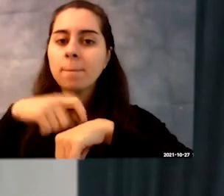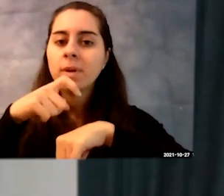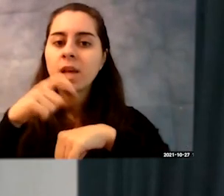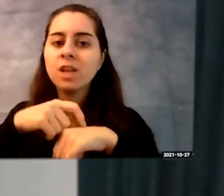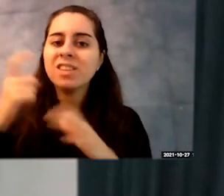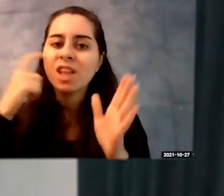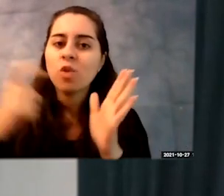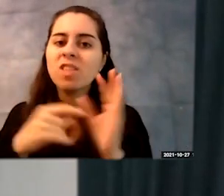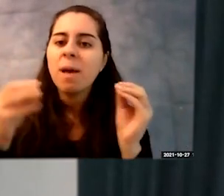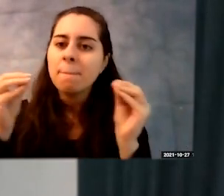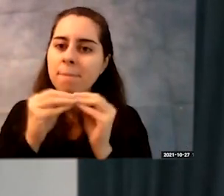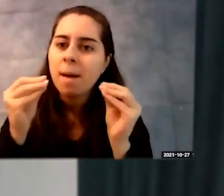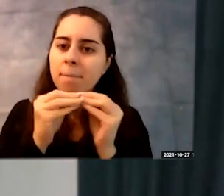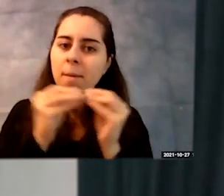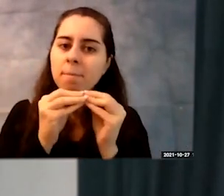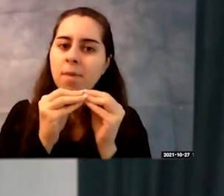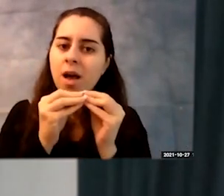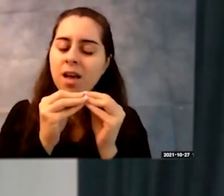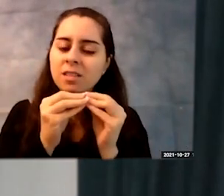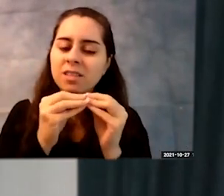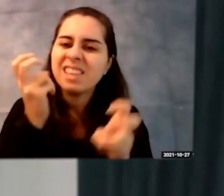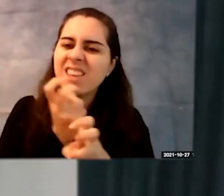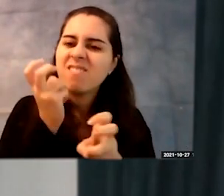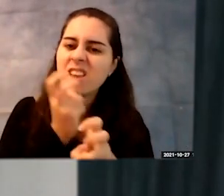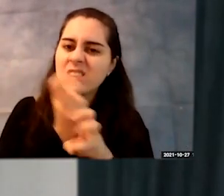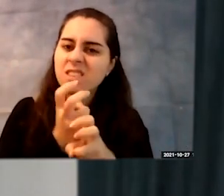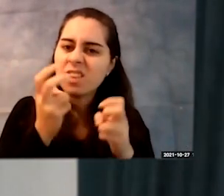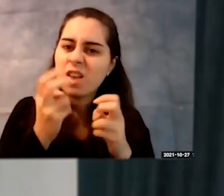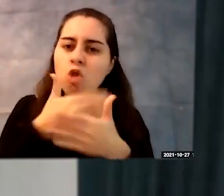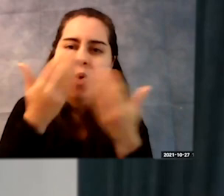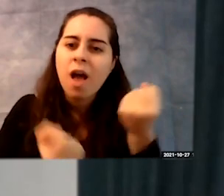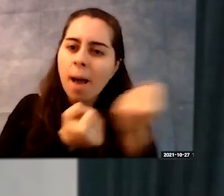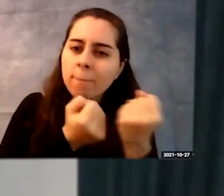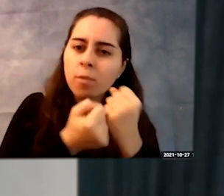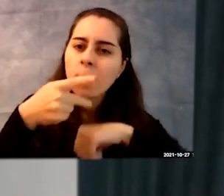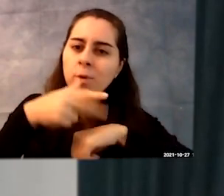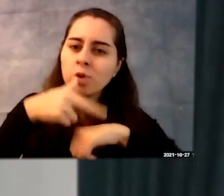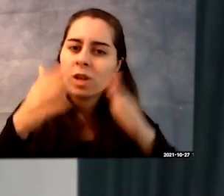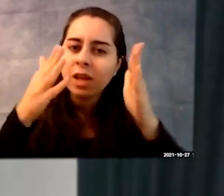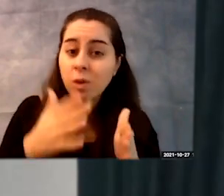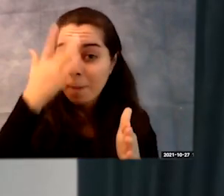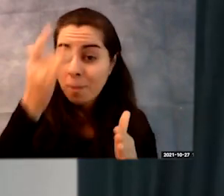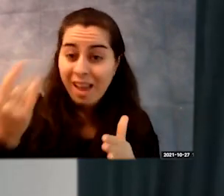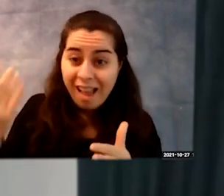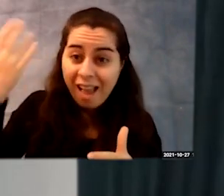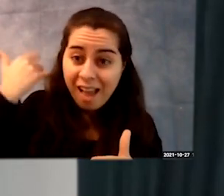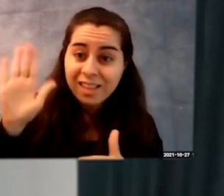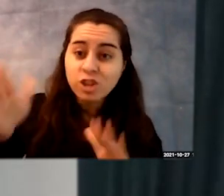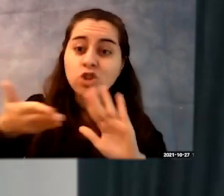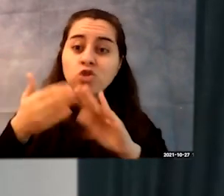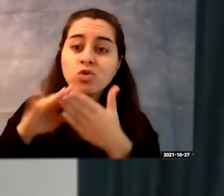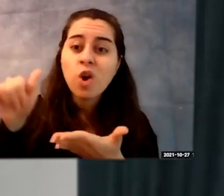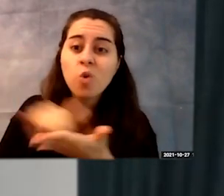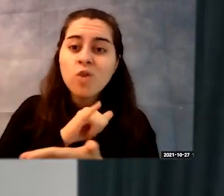brew. The harsh conditions of working and living in a city that back then was not as